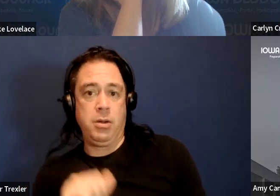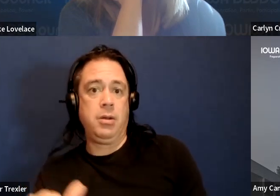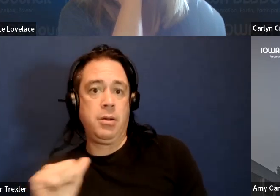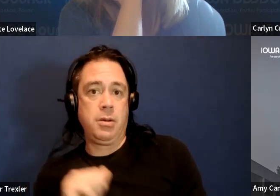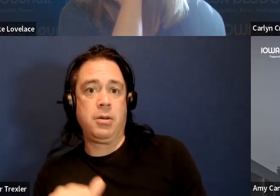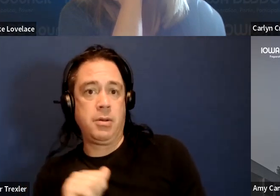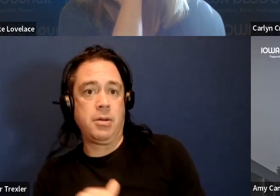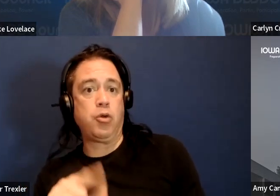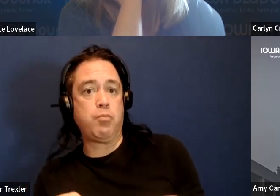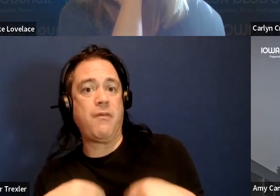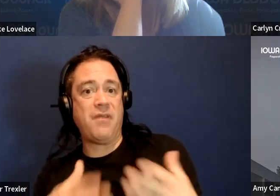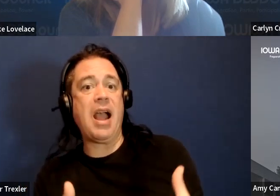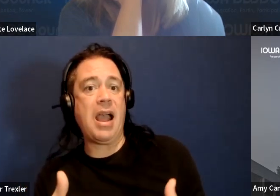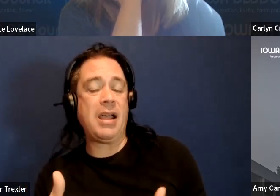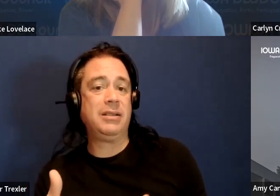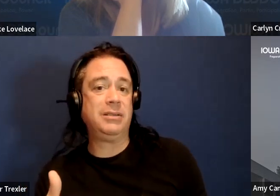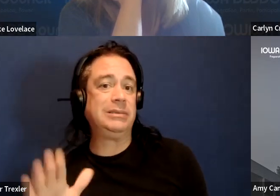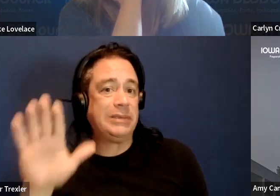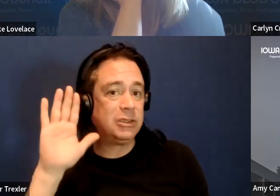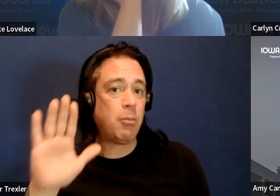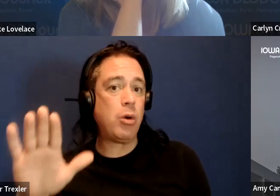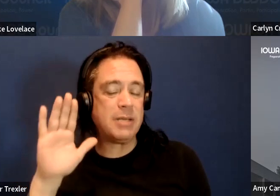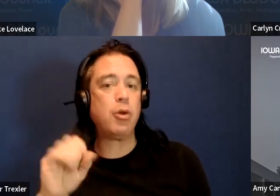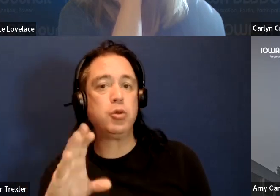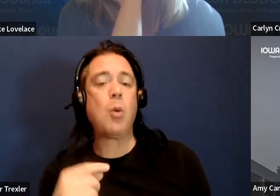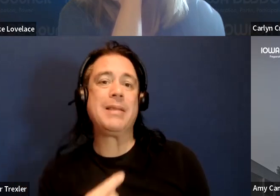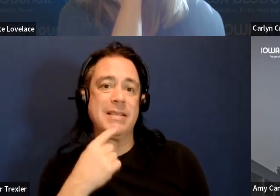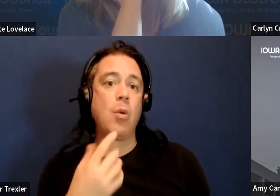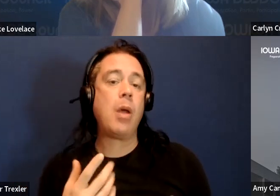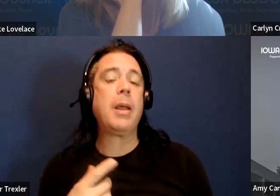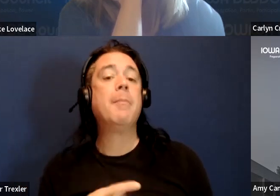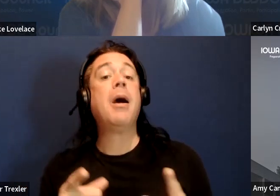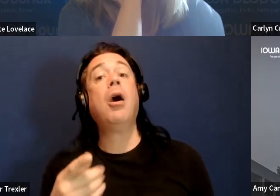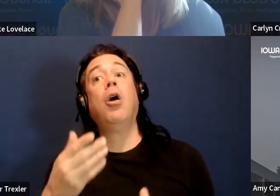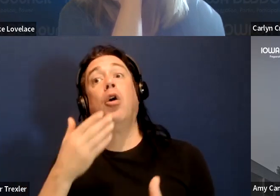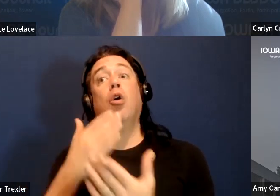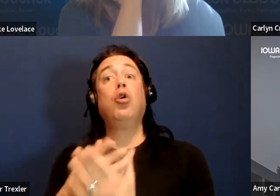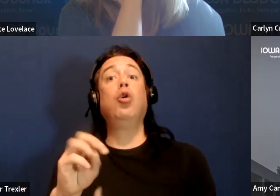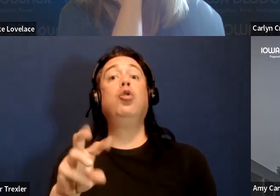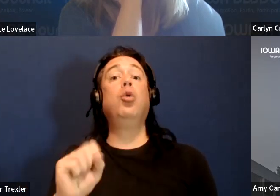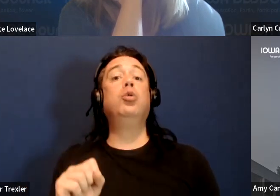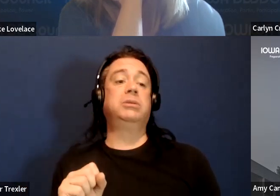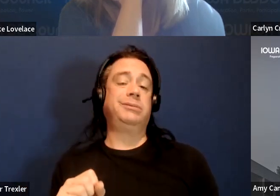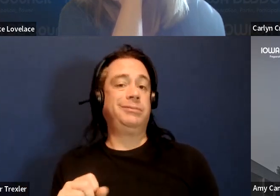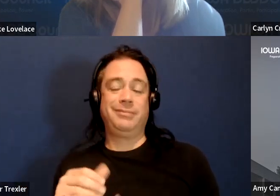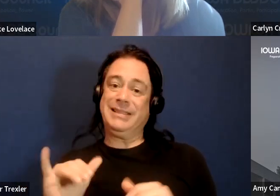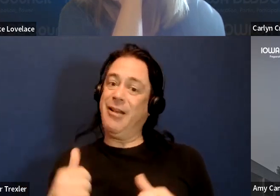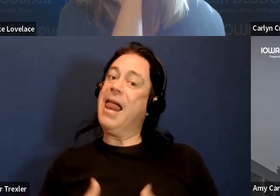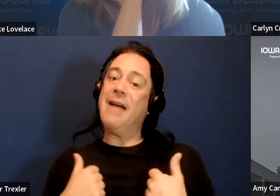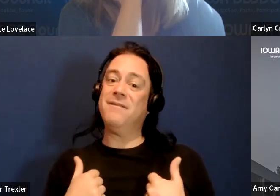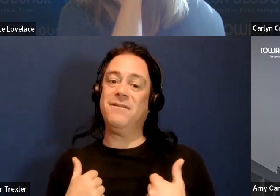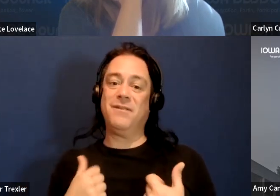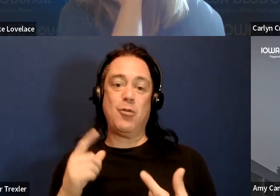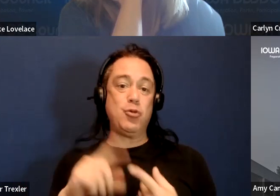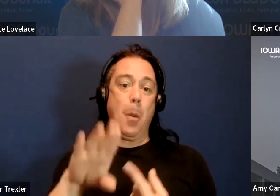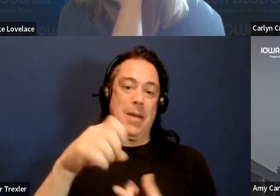and providing testimony. And so it is disappointing, but the good news is that they're still alive to be debated